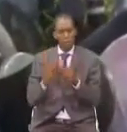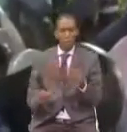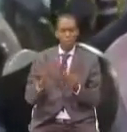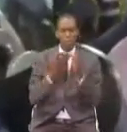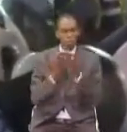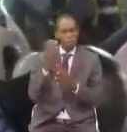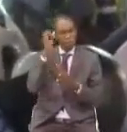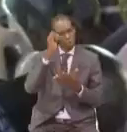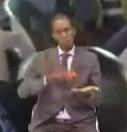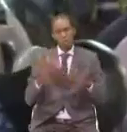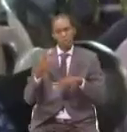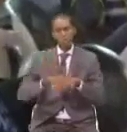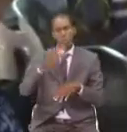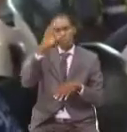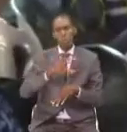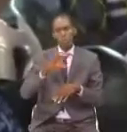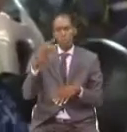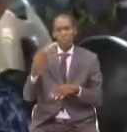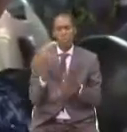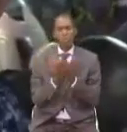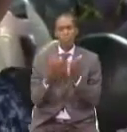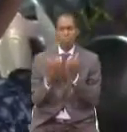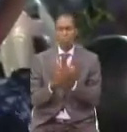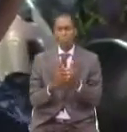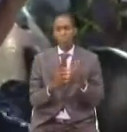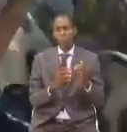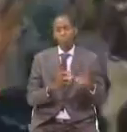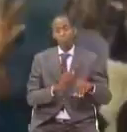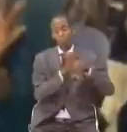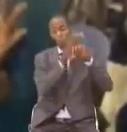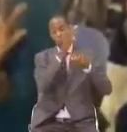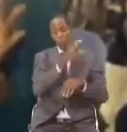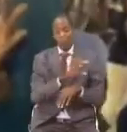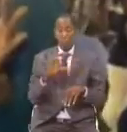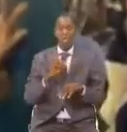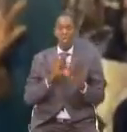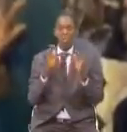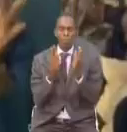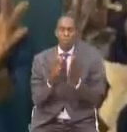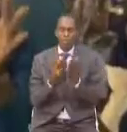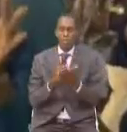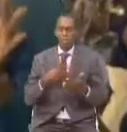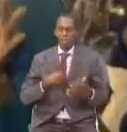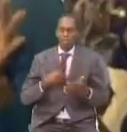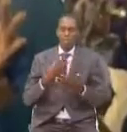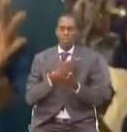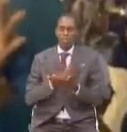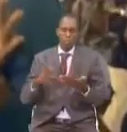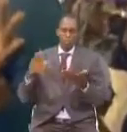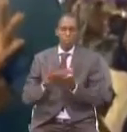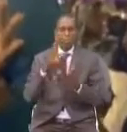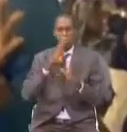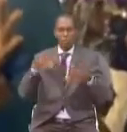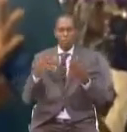death on the cross of Calvary. I pray that robe of righteousness, of holiness, grant you every one of them in Jesus'